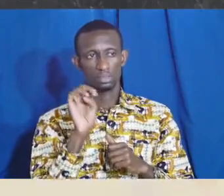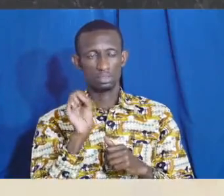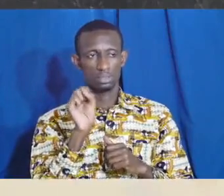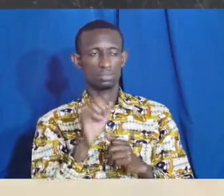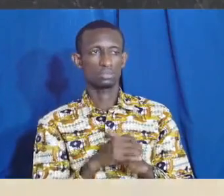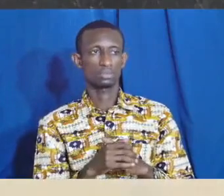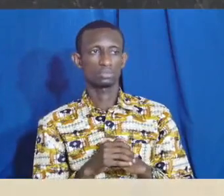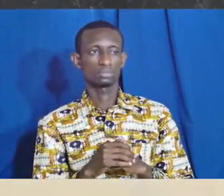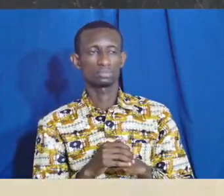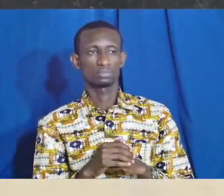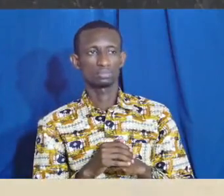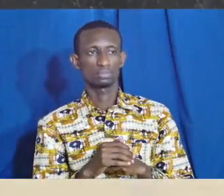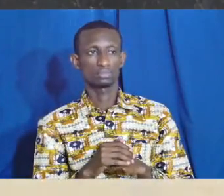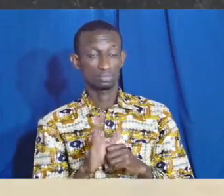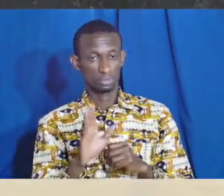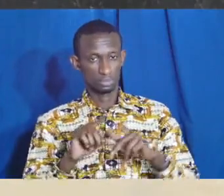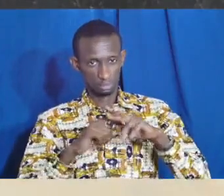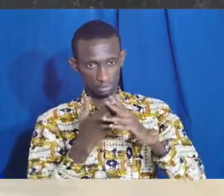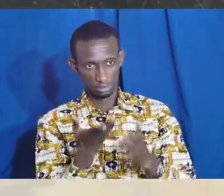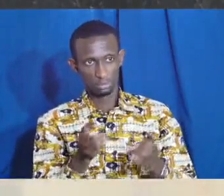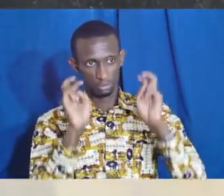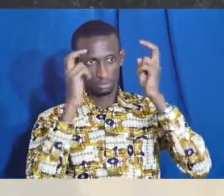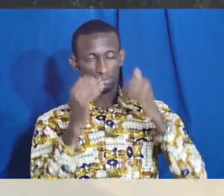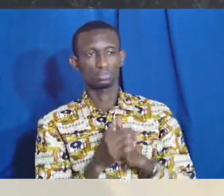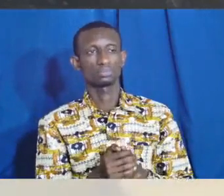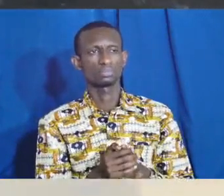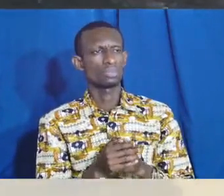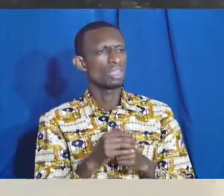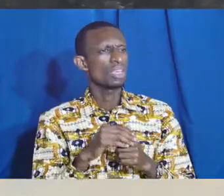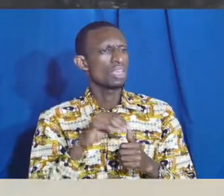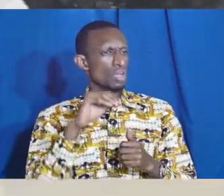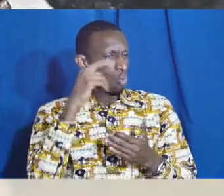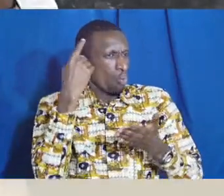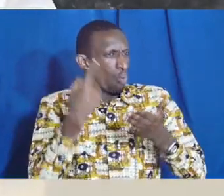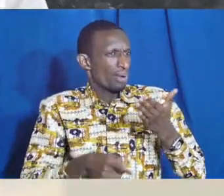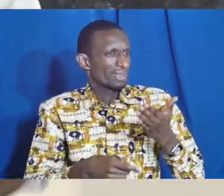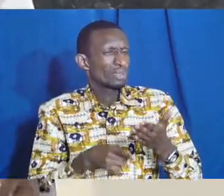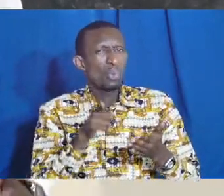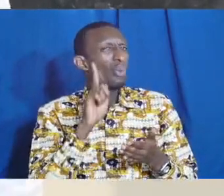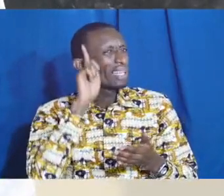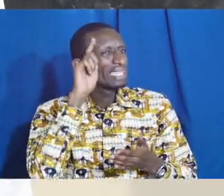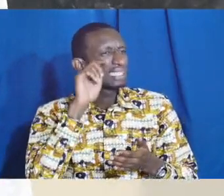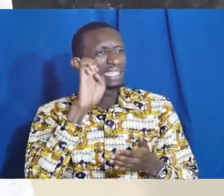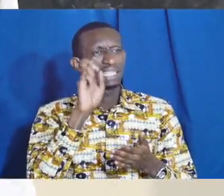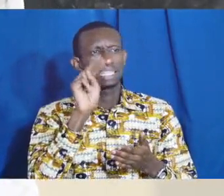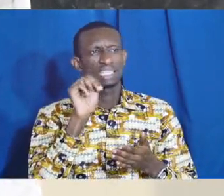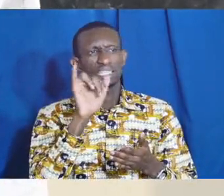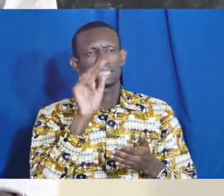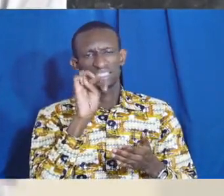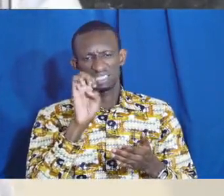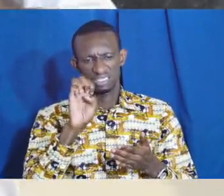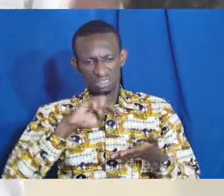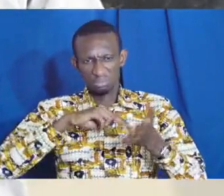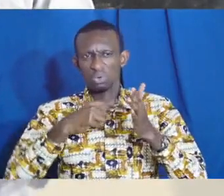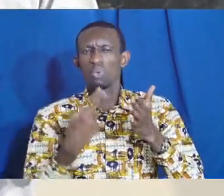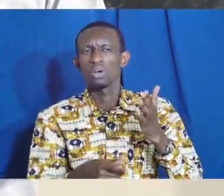Okay, then let's start the lesson. What are enzymes, students? What do you understand by enzymes? I